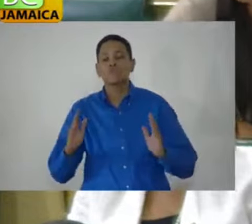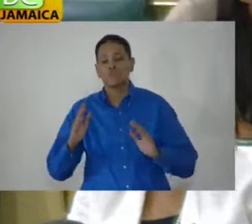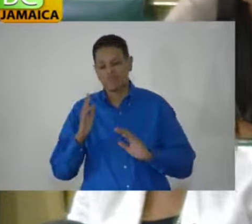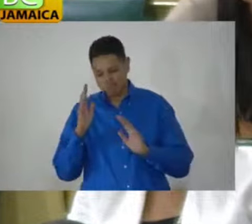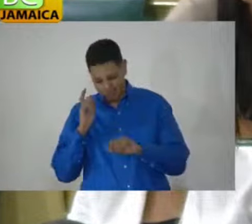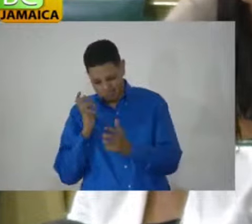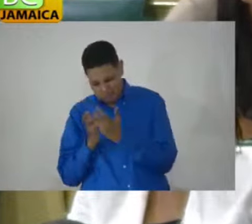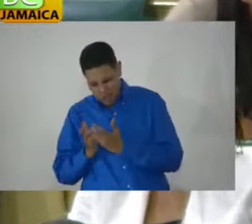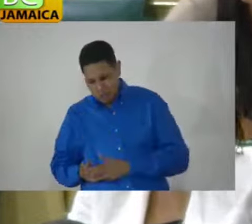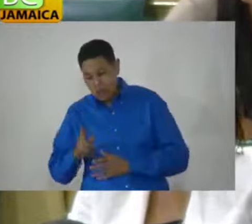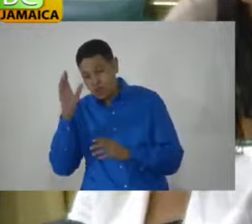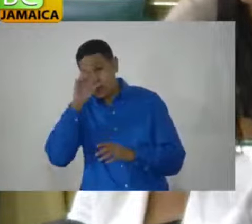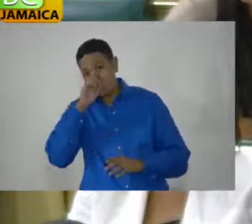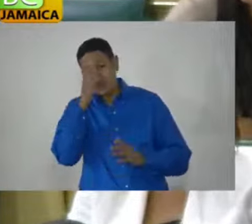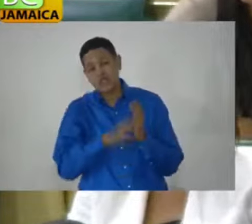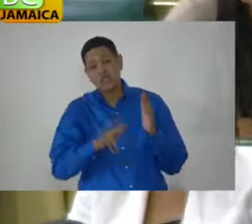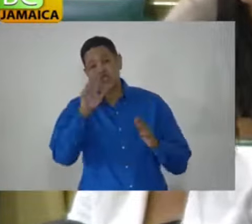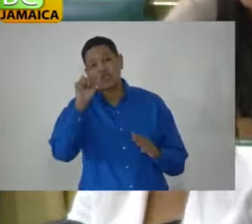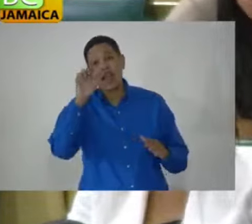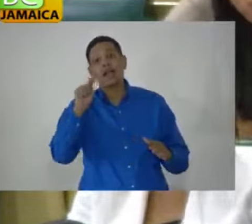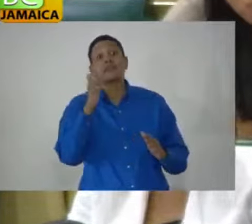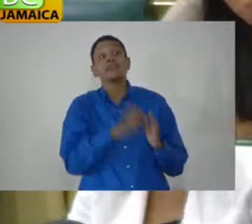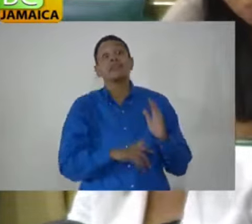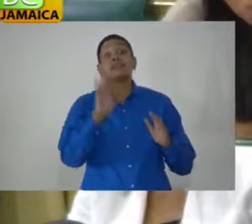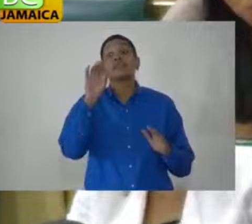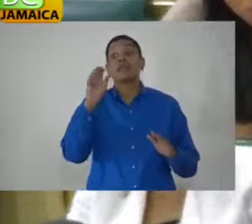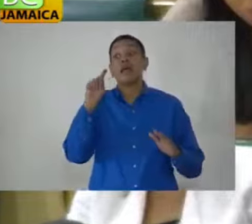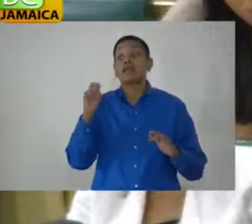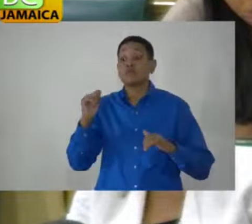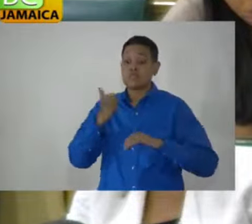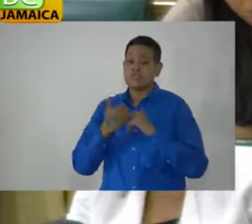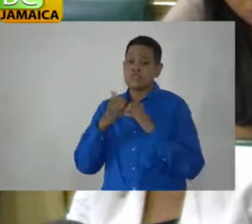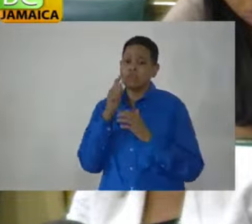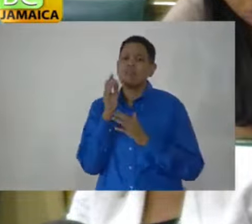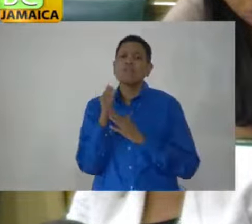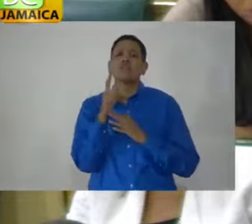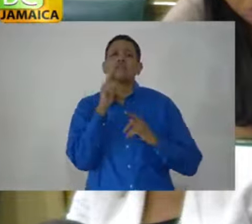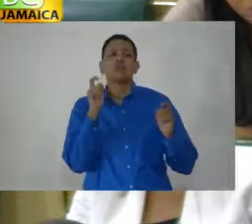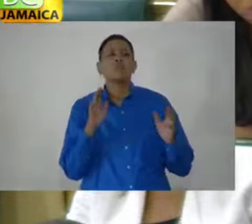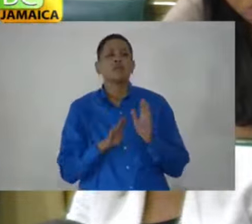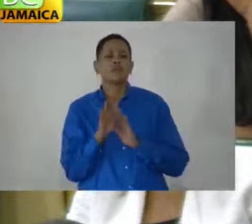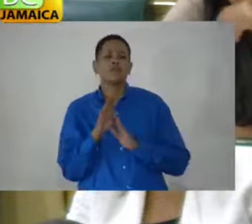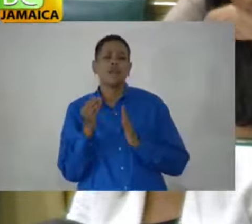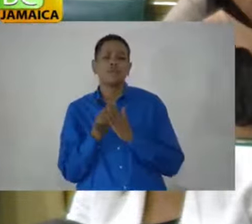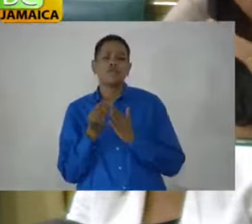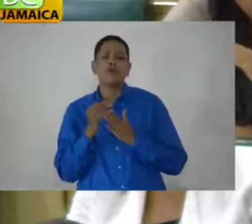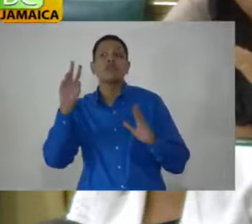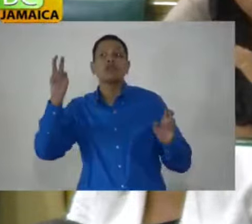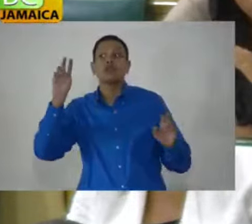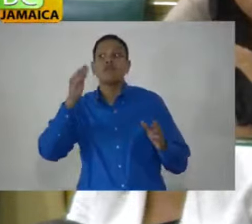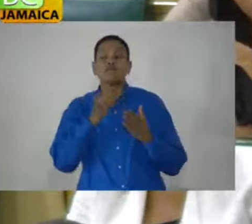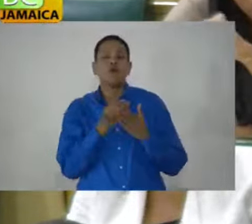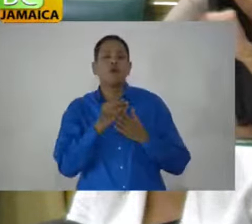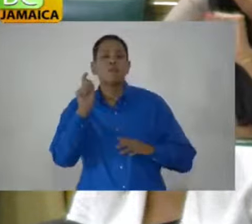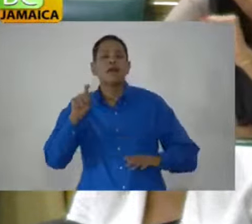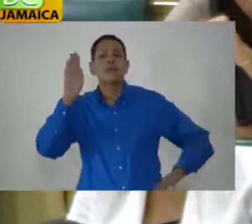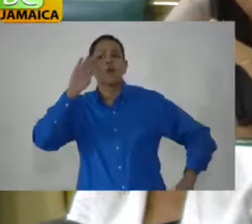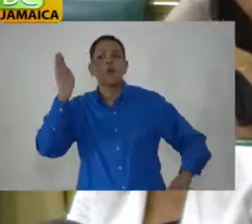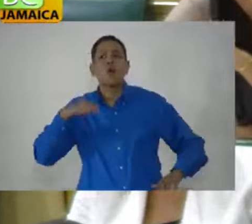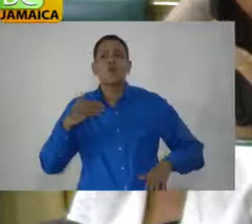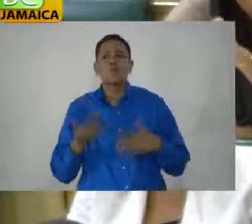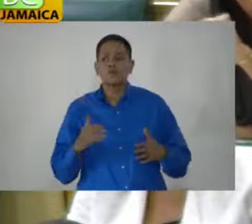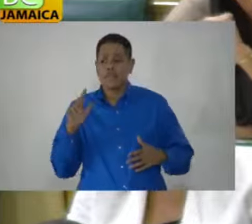Section 3 of the Act. Section 9 of the Act, which established the Fisheries Management Development Fund, the fund, mandates that all the proceeds